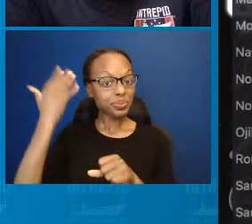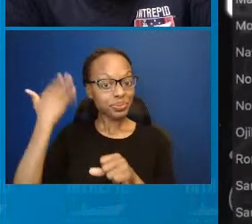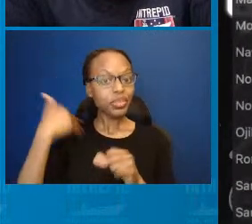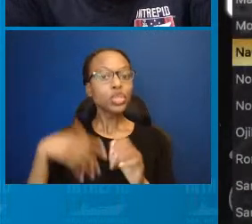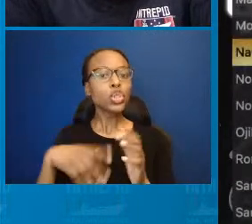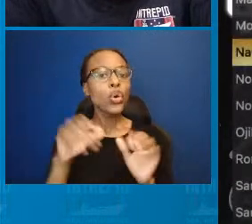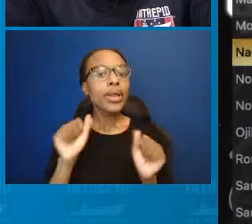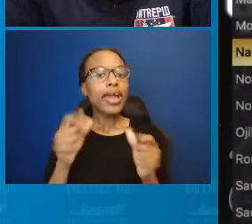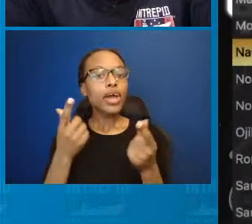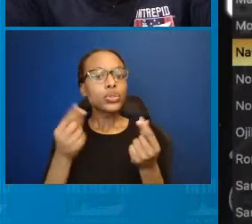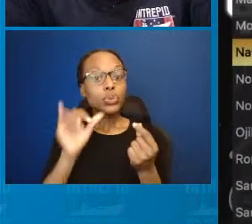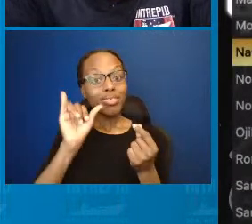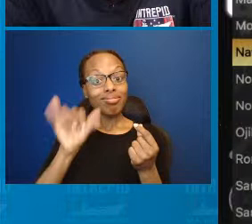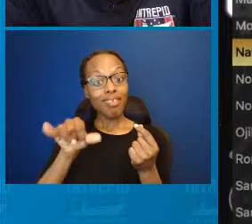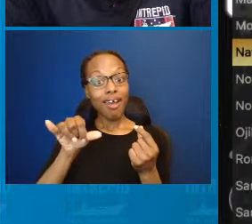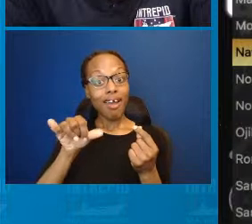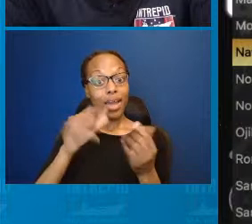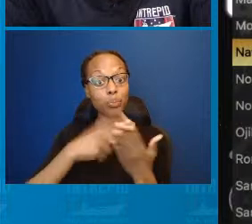this.